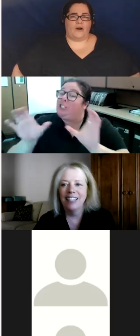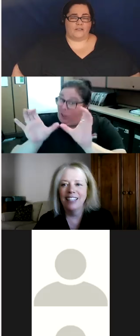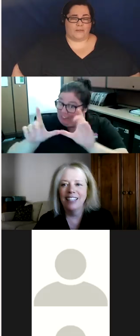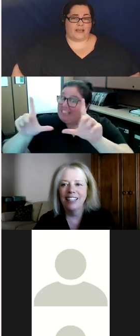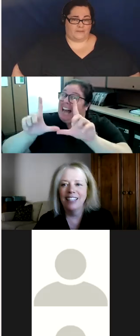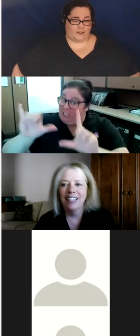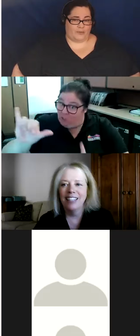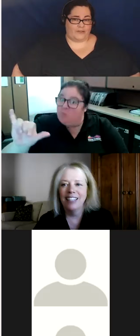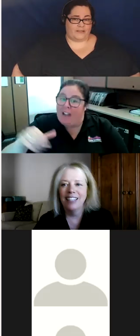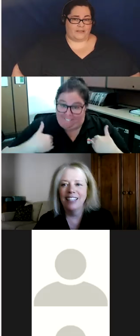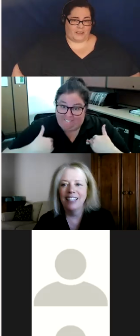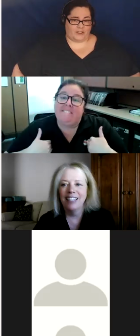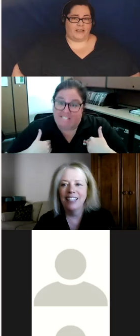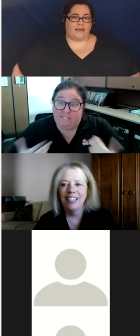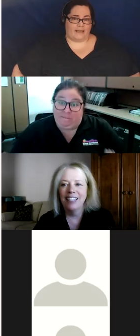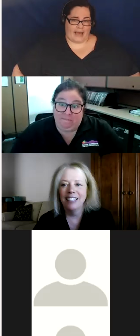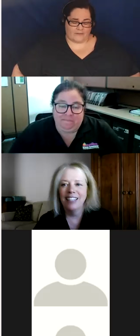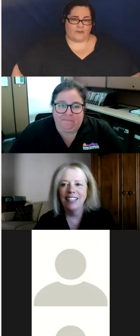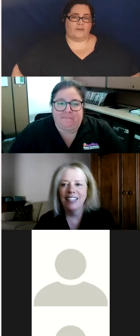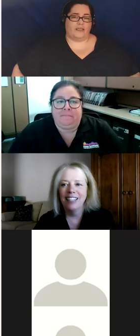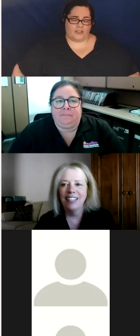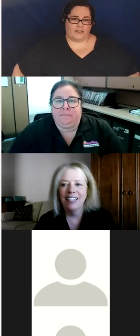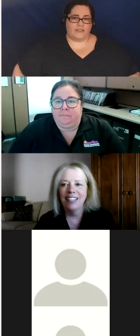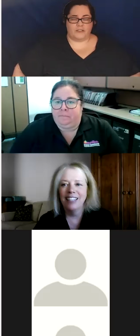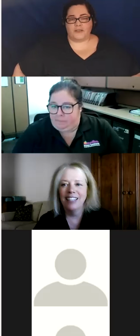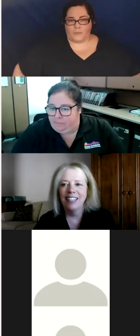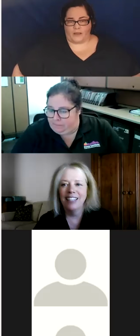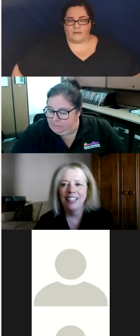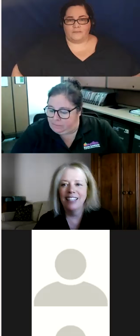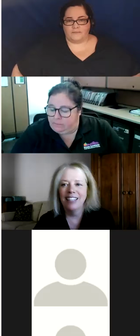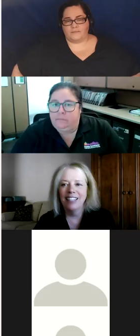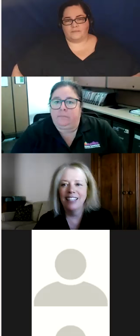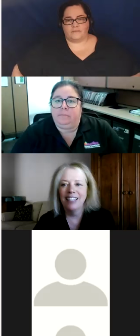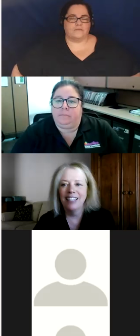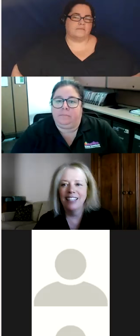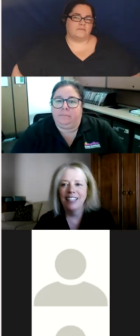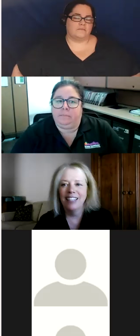There are also deaf interpreters, as I mentioned, and they have certification and licensure as well.